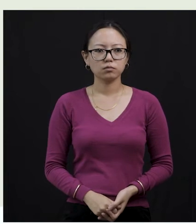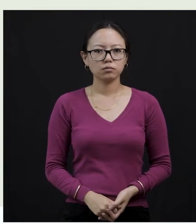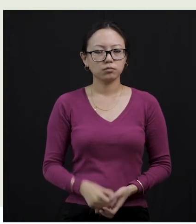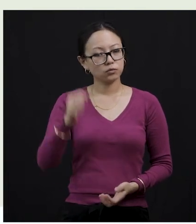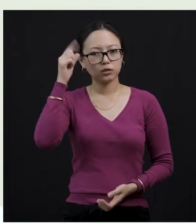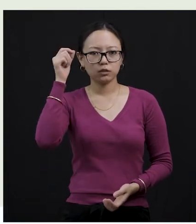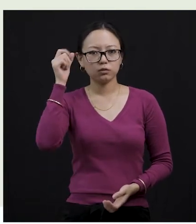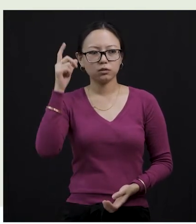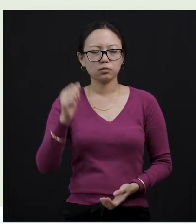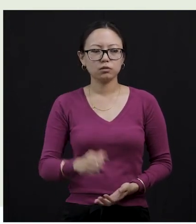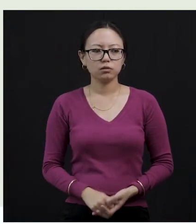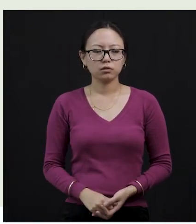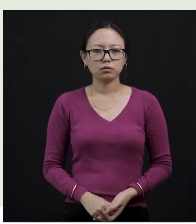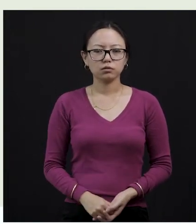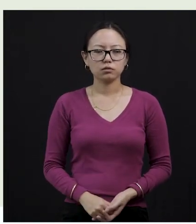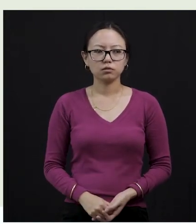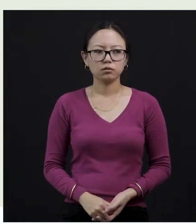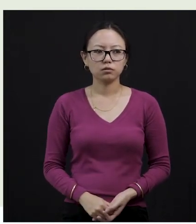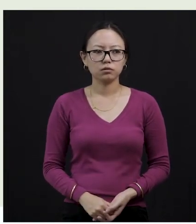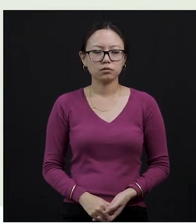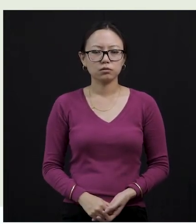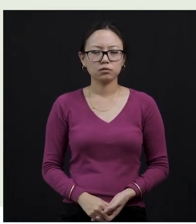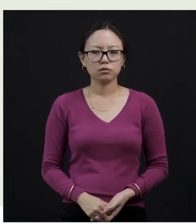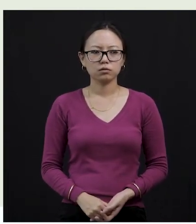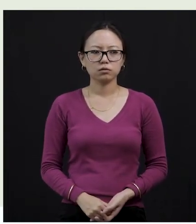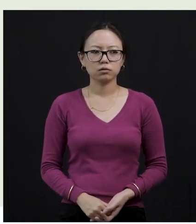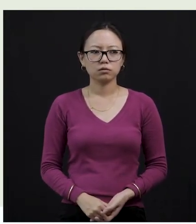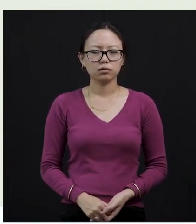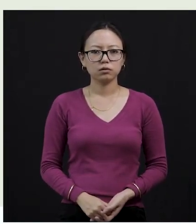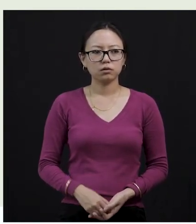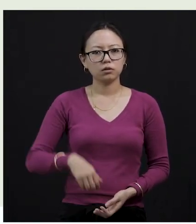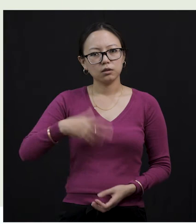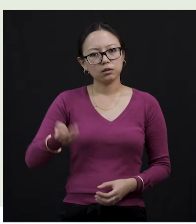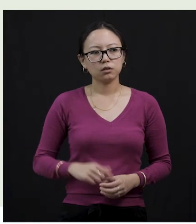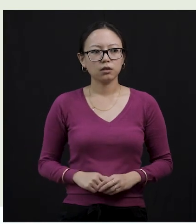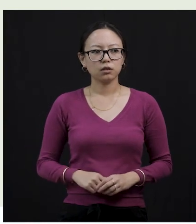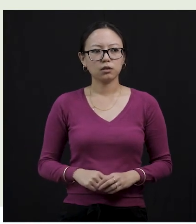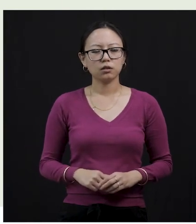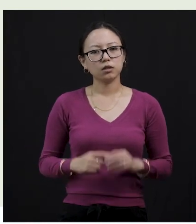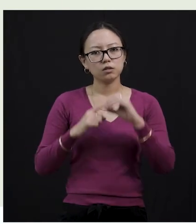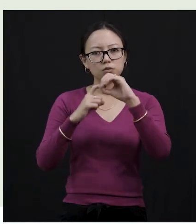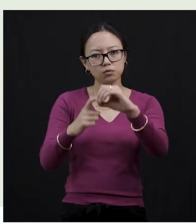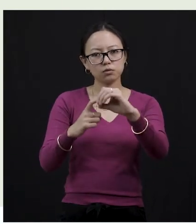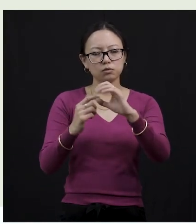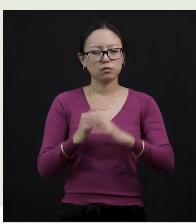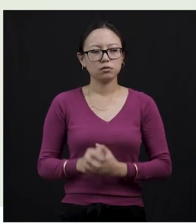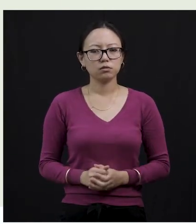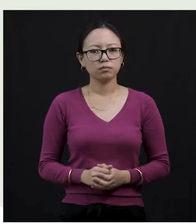Did you understood, children? Okay, let's move to the next one. What it